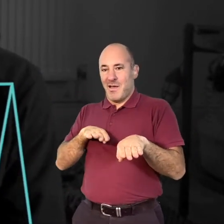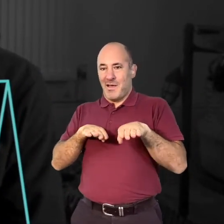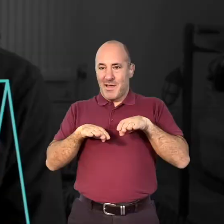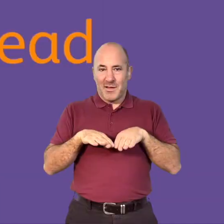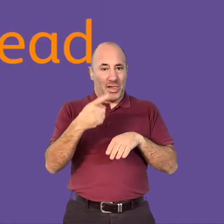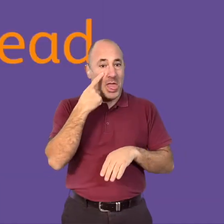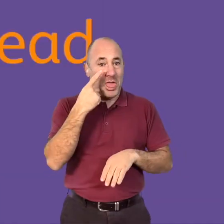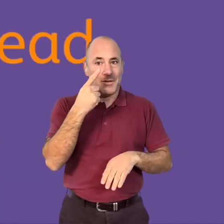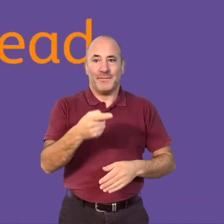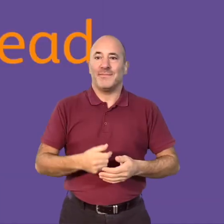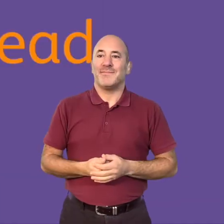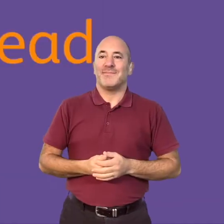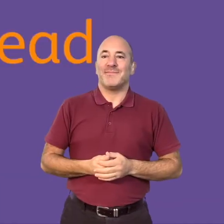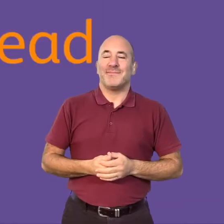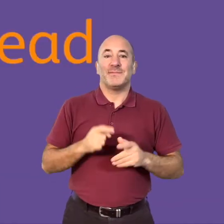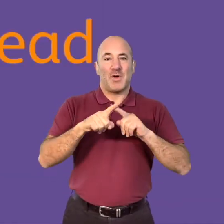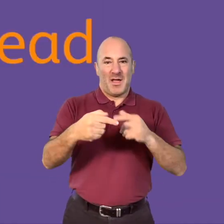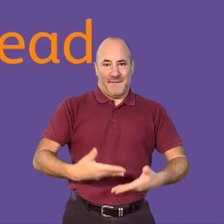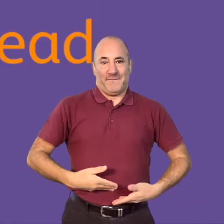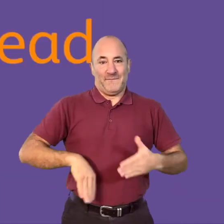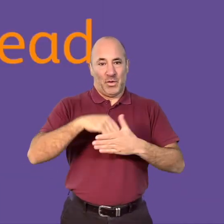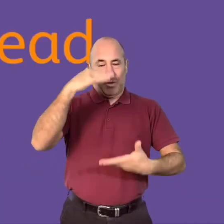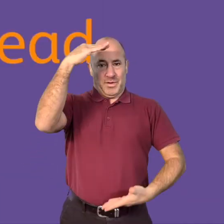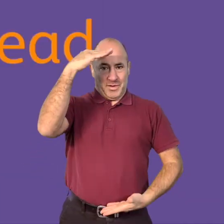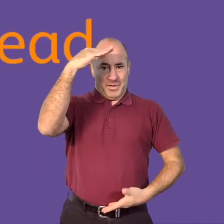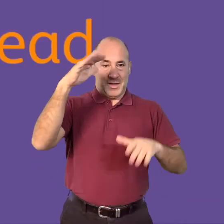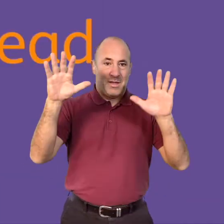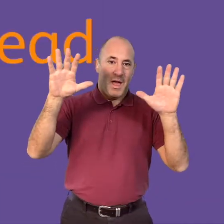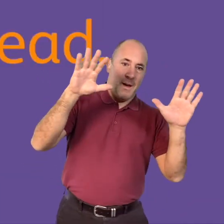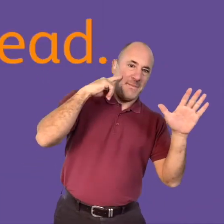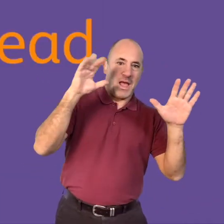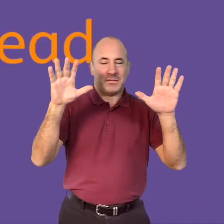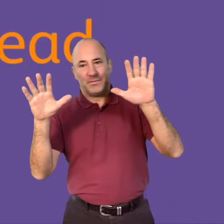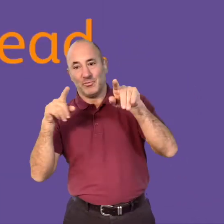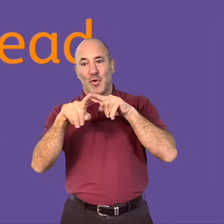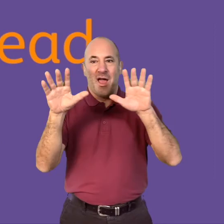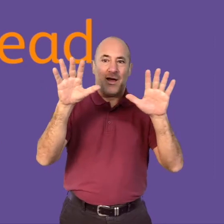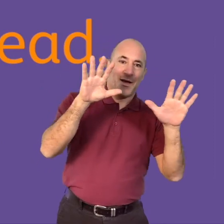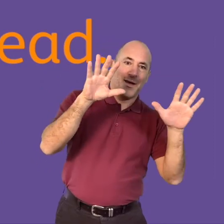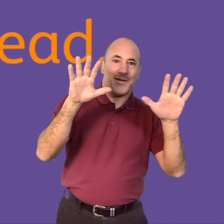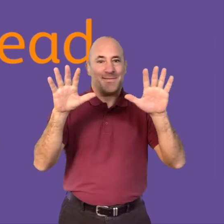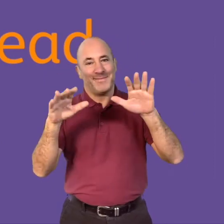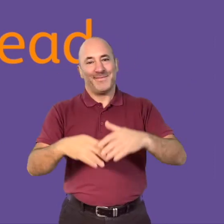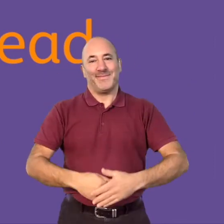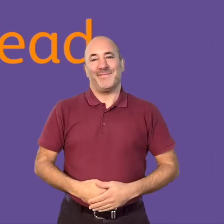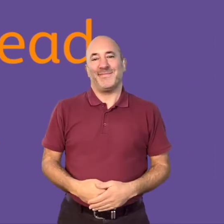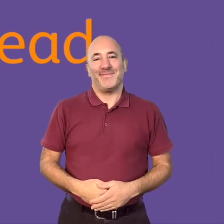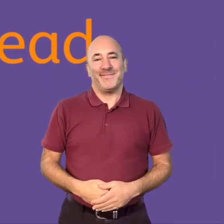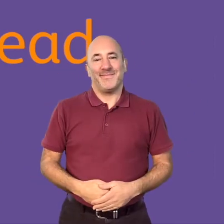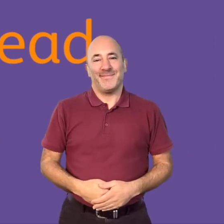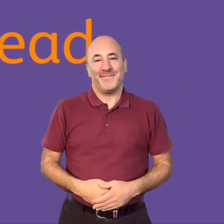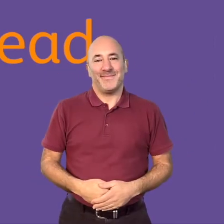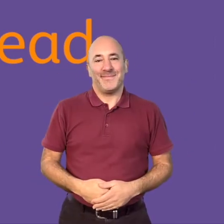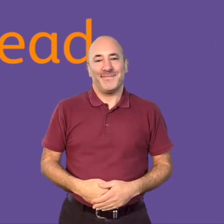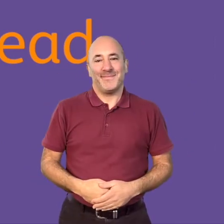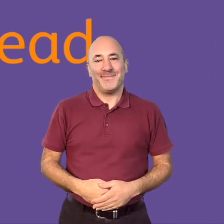then. Fit the upper half of your body in the screen and move your arms and head. Try swaying.